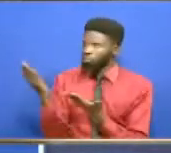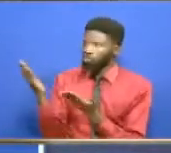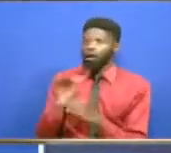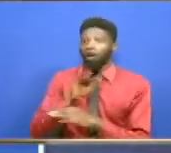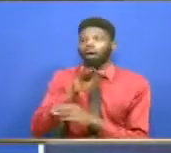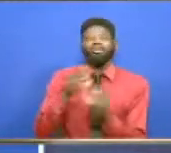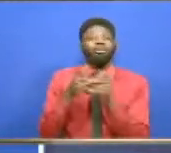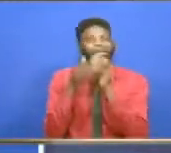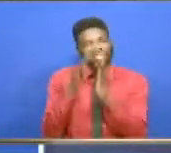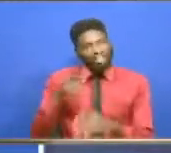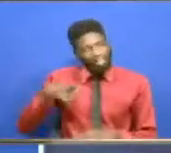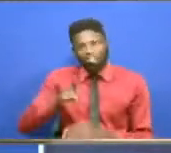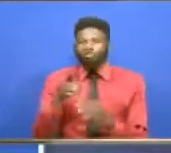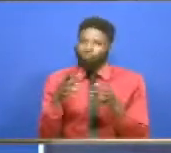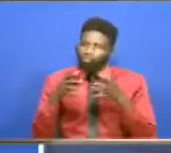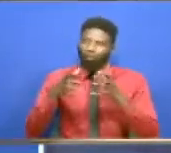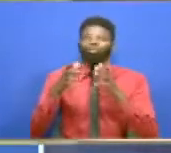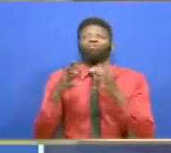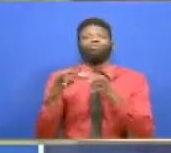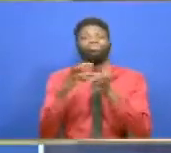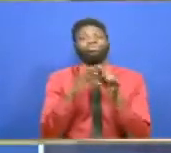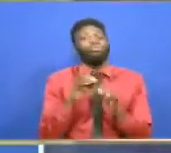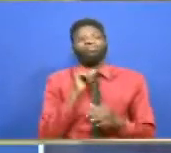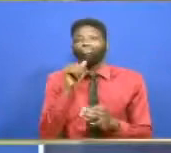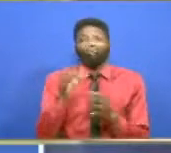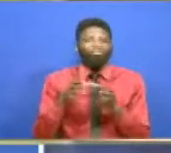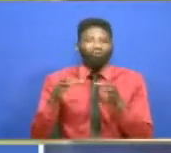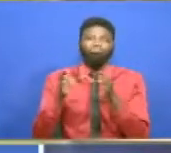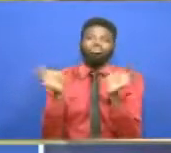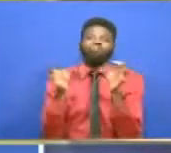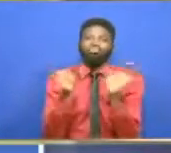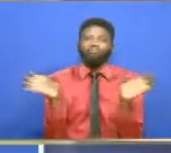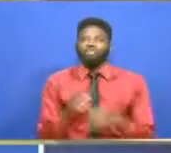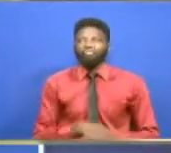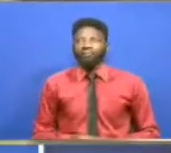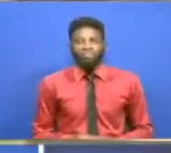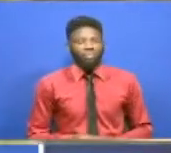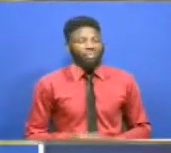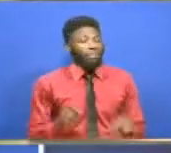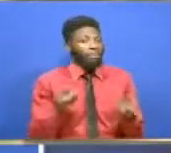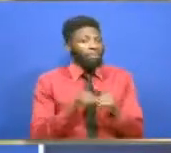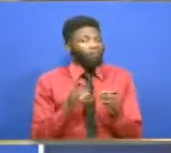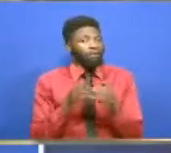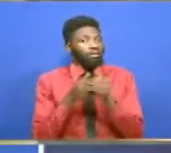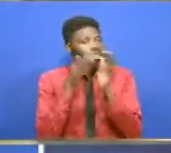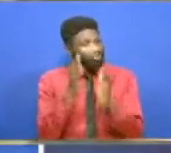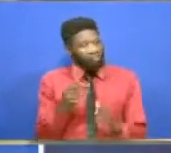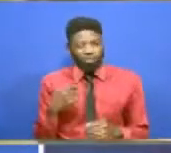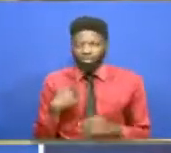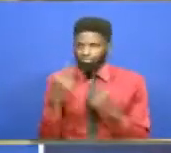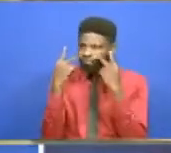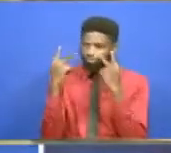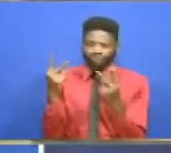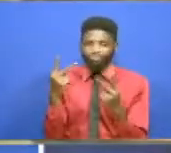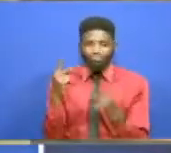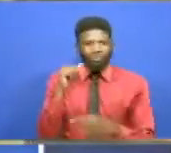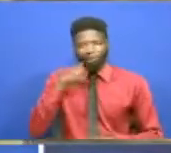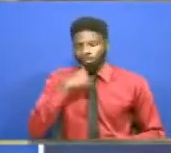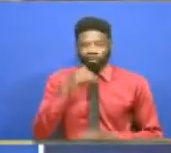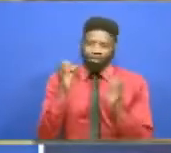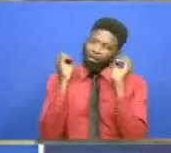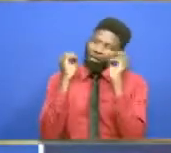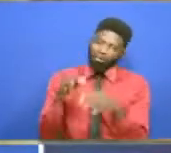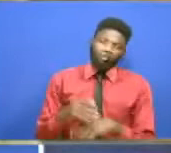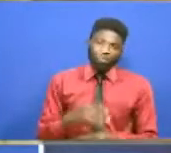agents of unity and not of division. Kama kiongozi, mimi niliona kwamba haifurahishi.